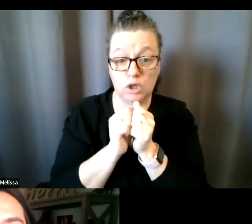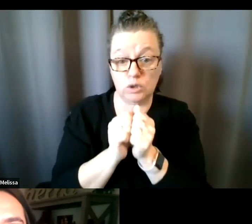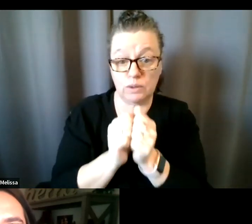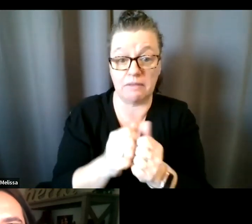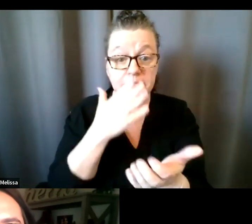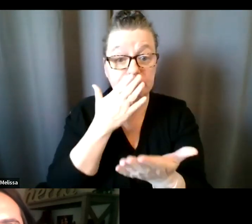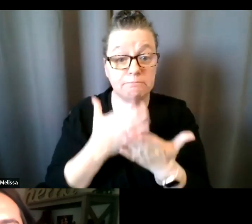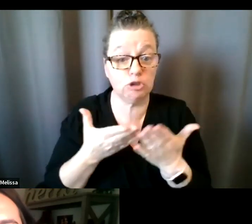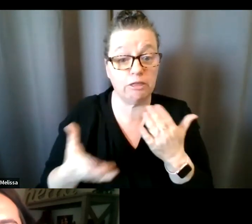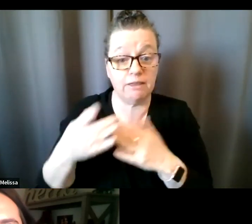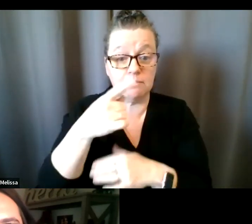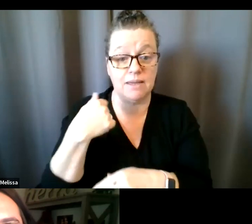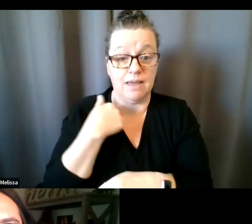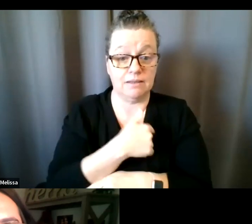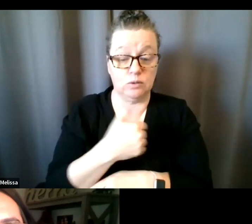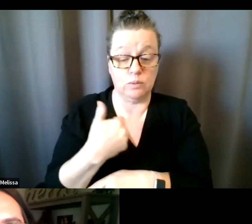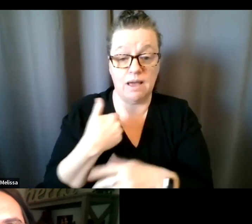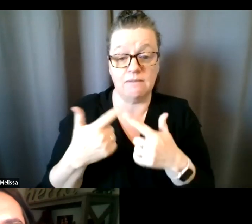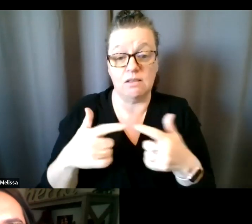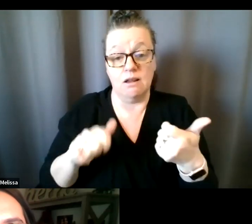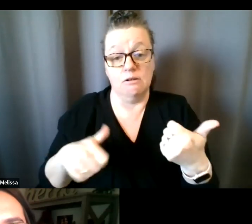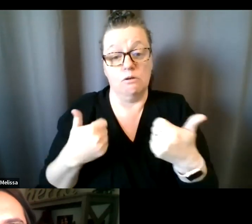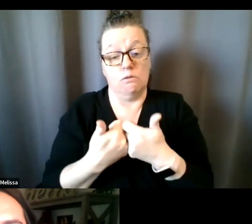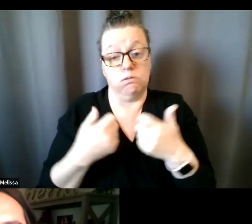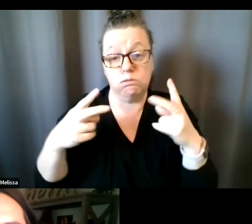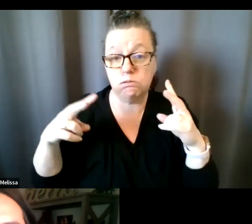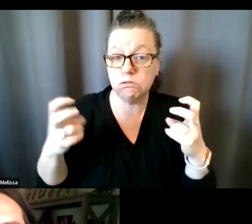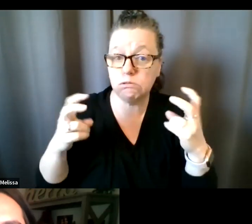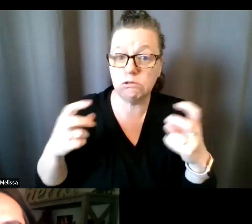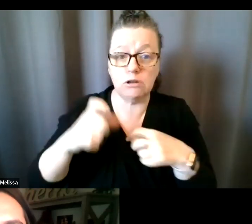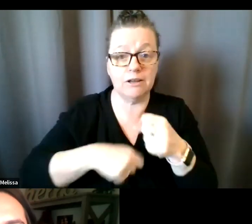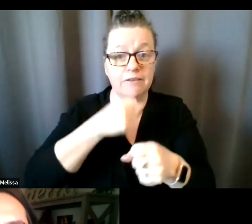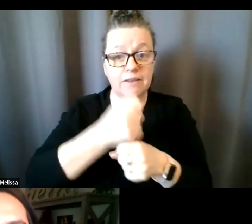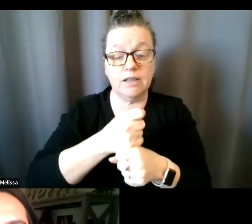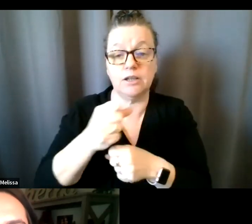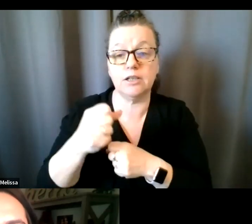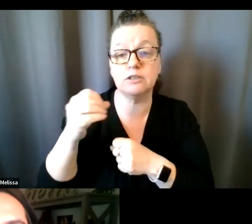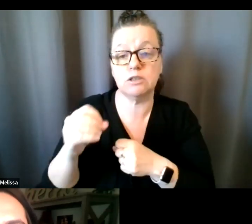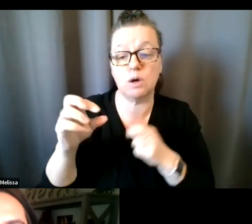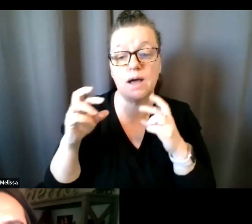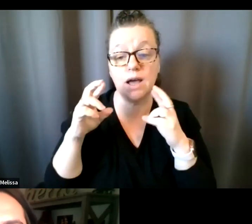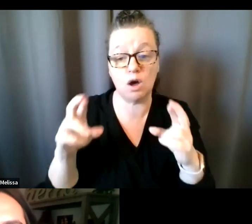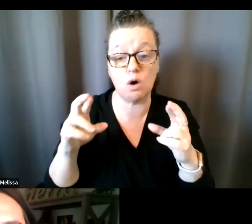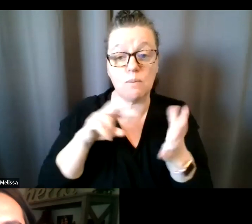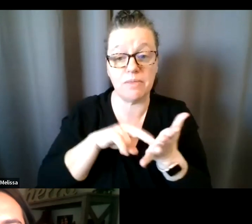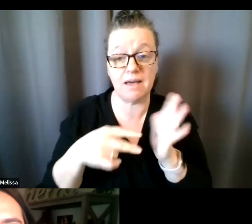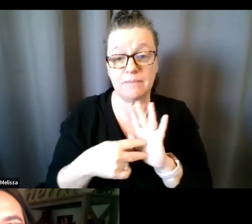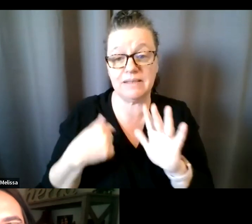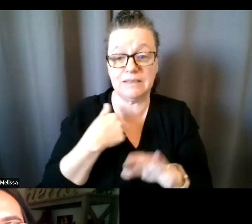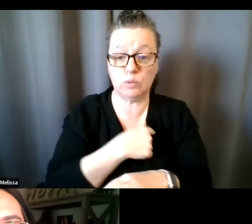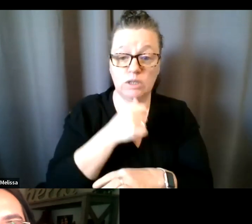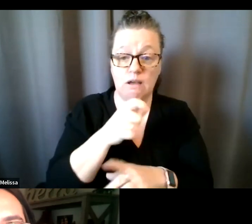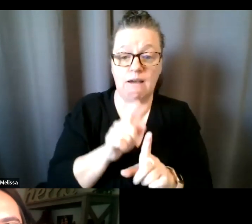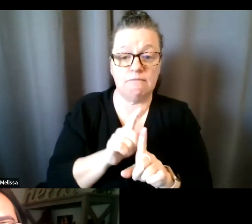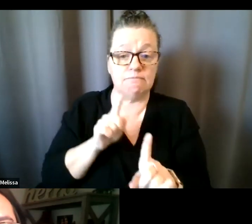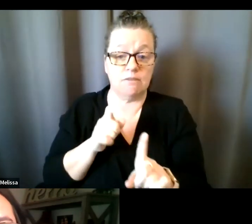is a good thing because we have a lot of big and challenging topics to take on in the year to come. And so I hope that that means we're not shying away from